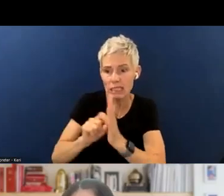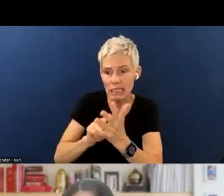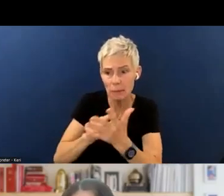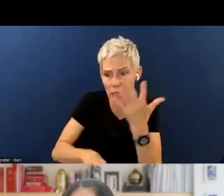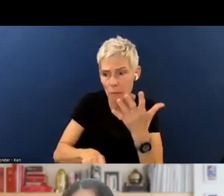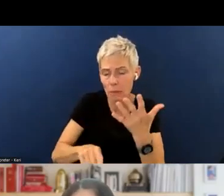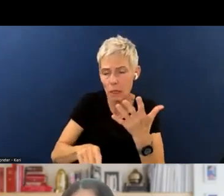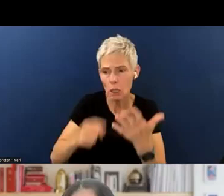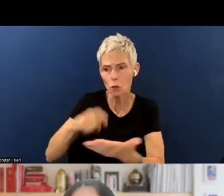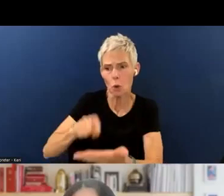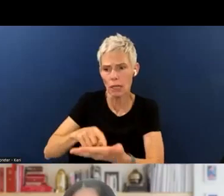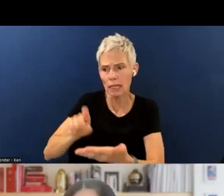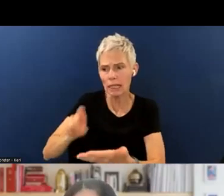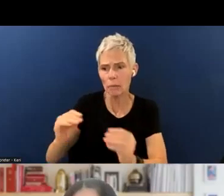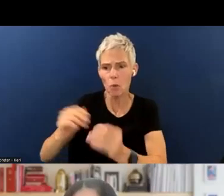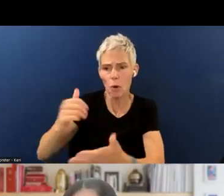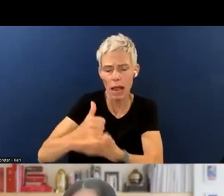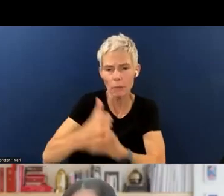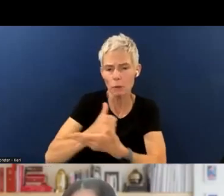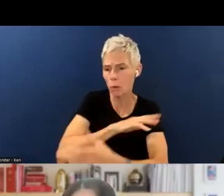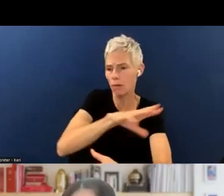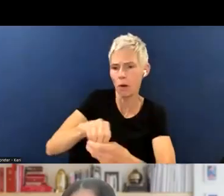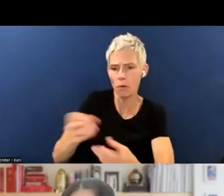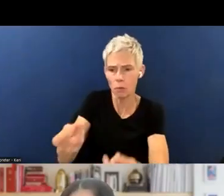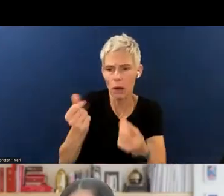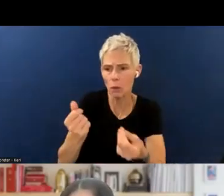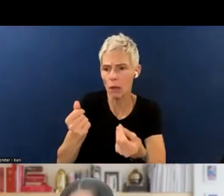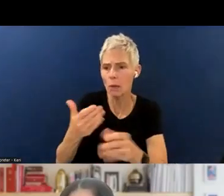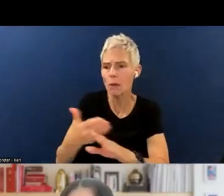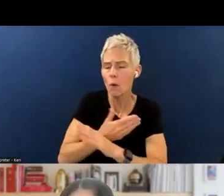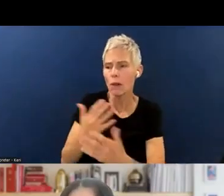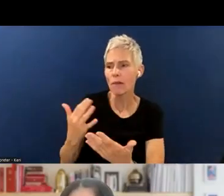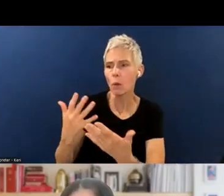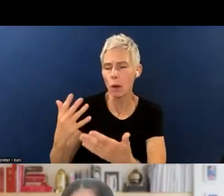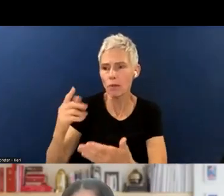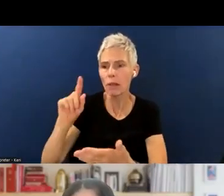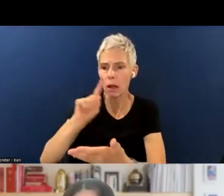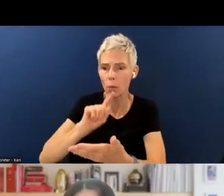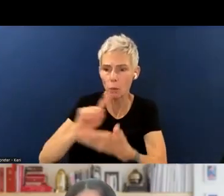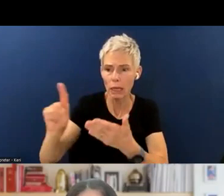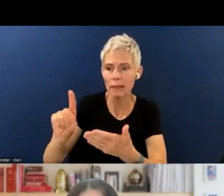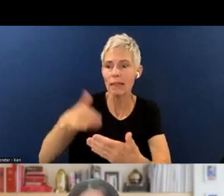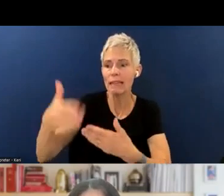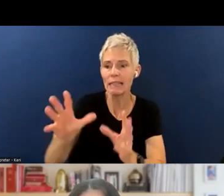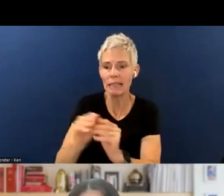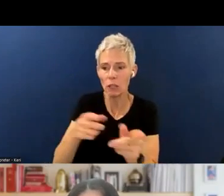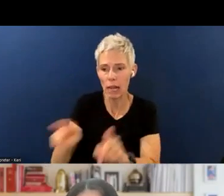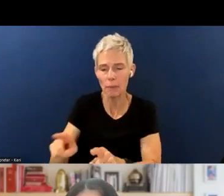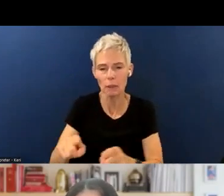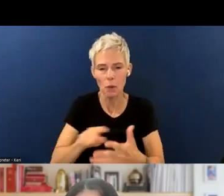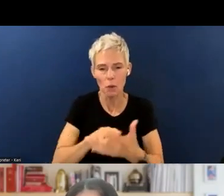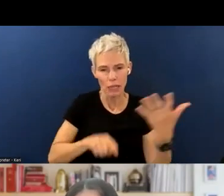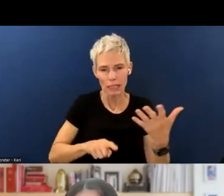can interact and get involved right away before they wait for that week session to happen. So those are some things that we have put in place within